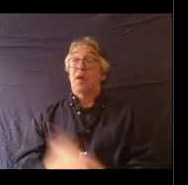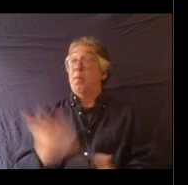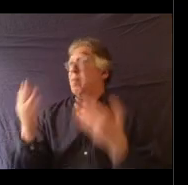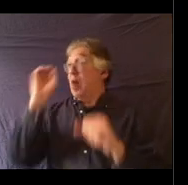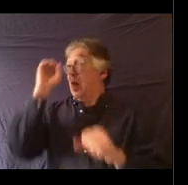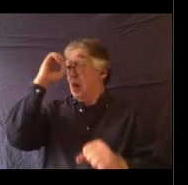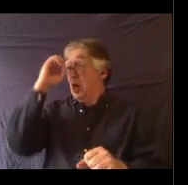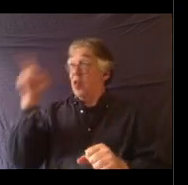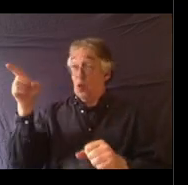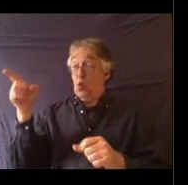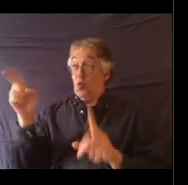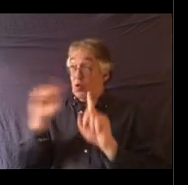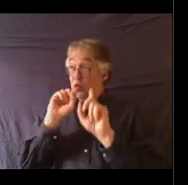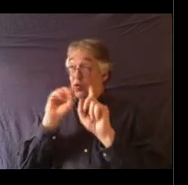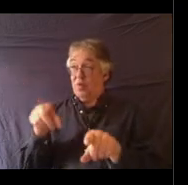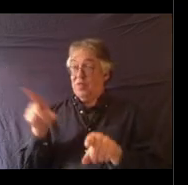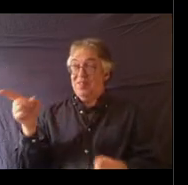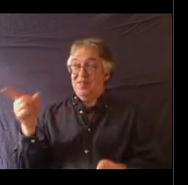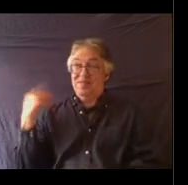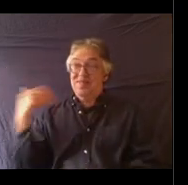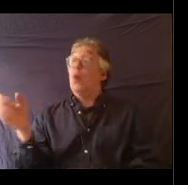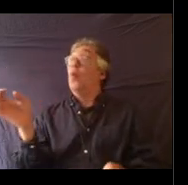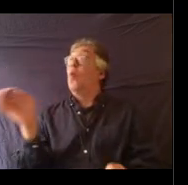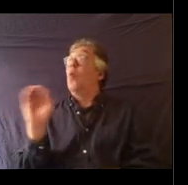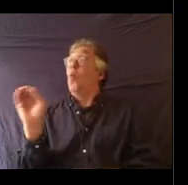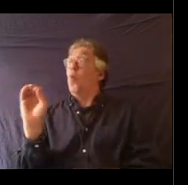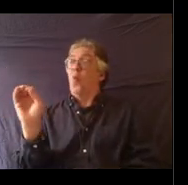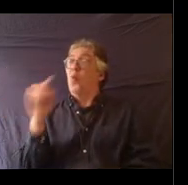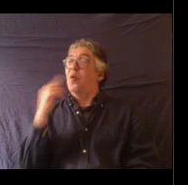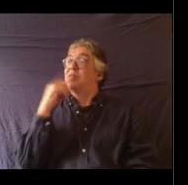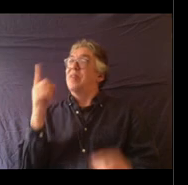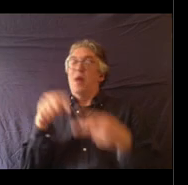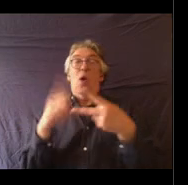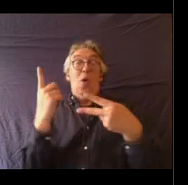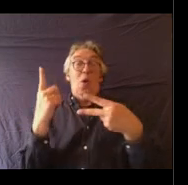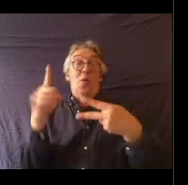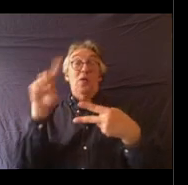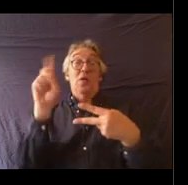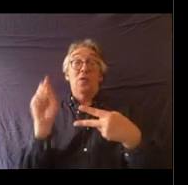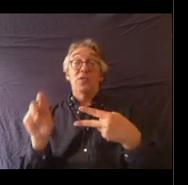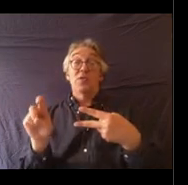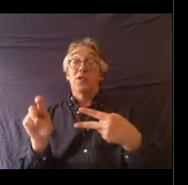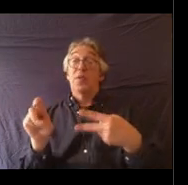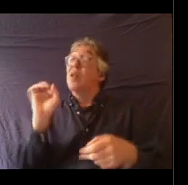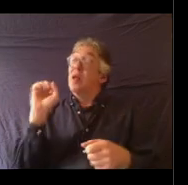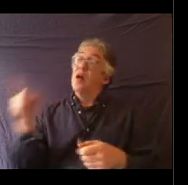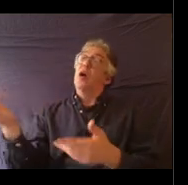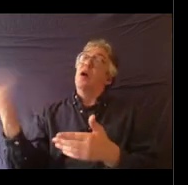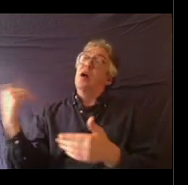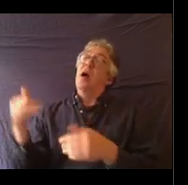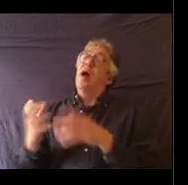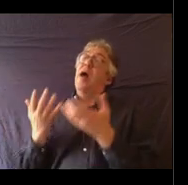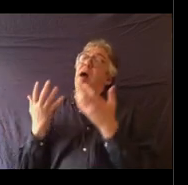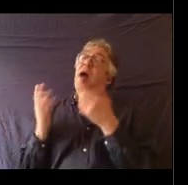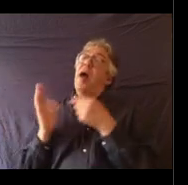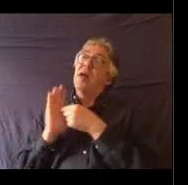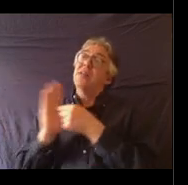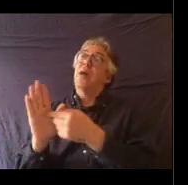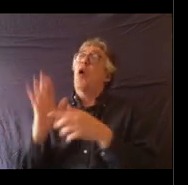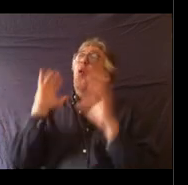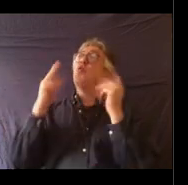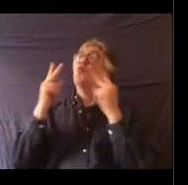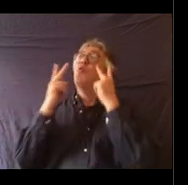take these because he hasn't said anything yet on the question. So one question is, can you give concrete examples of audiovisual media